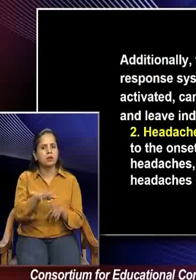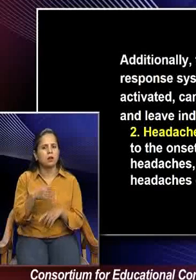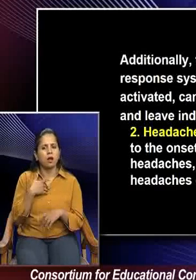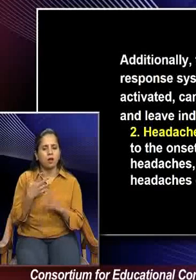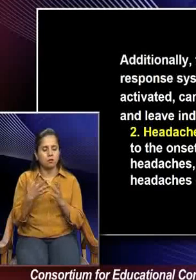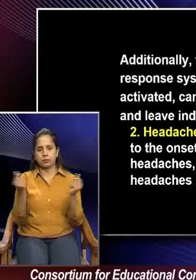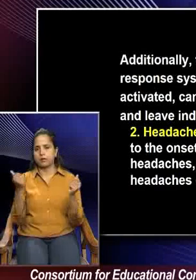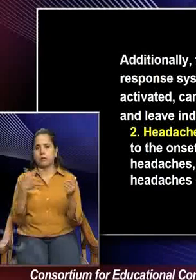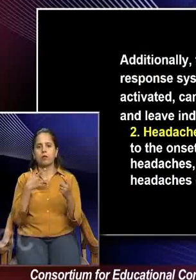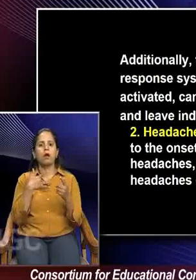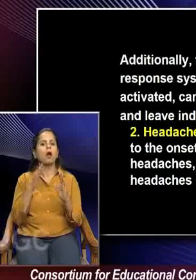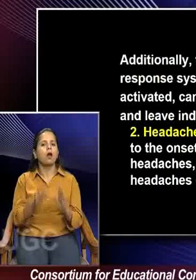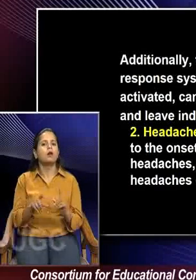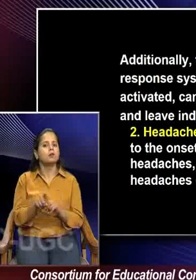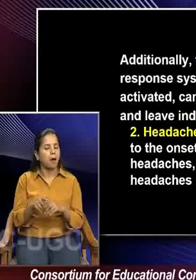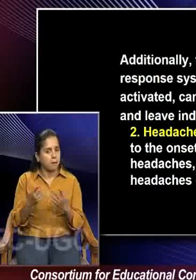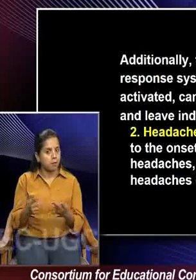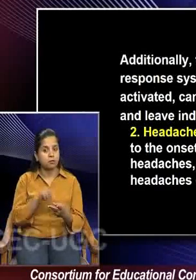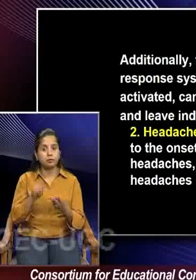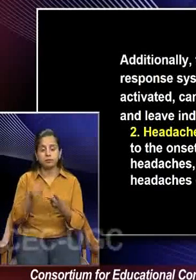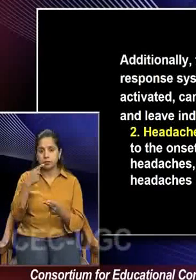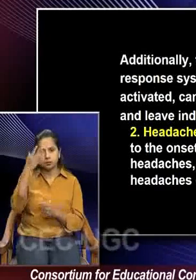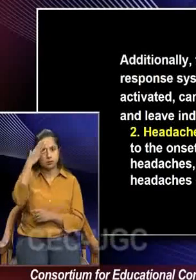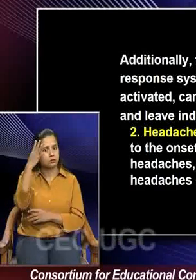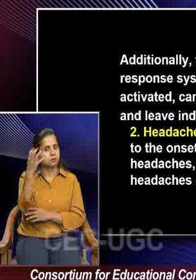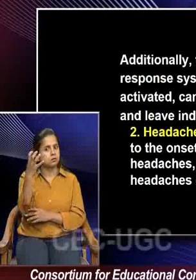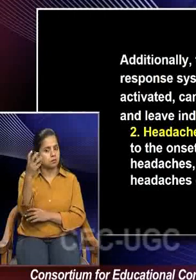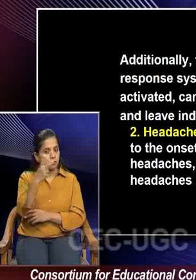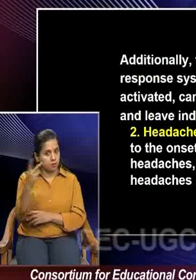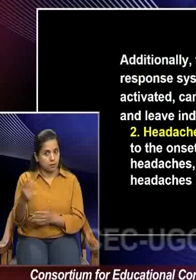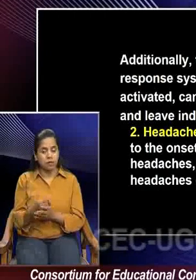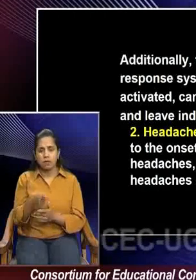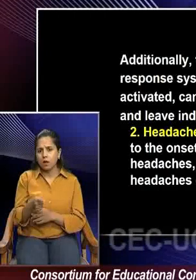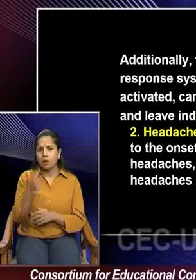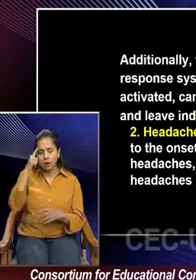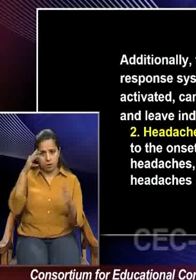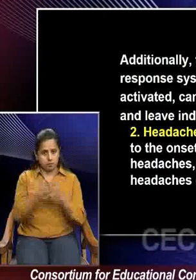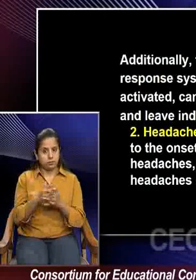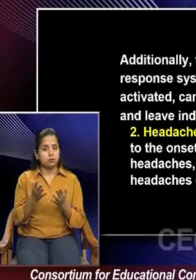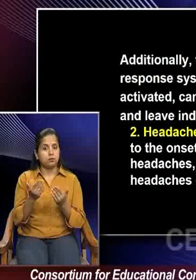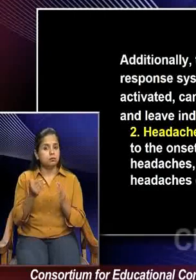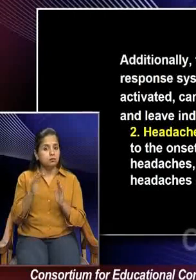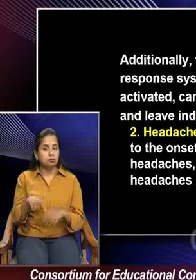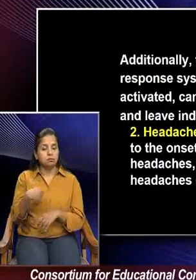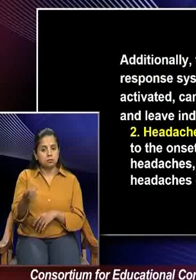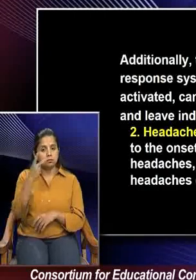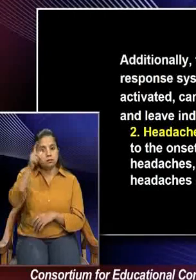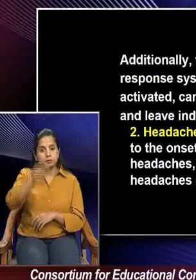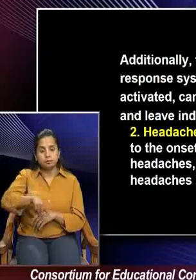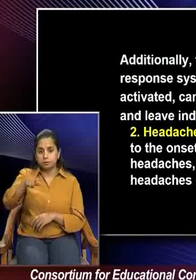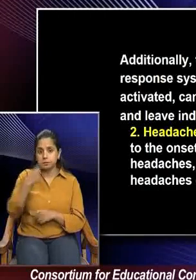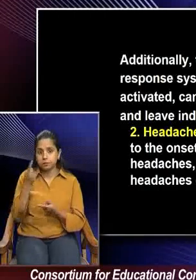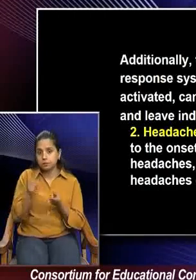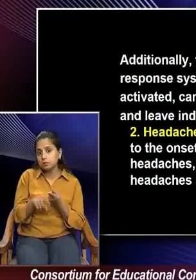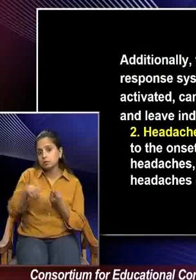out. Next is a headache. The stress can contribute to the onset